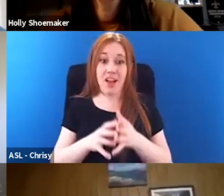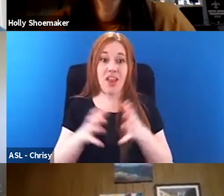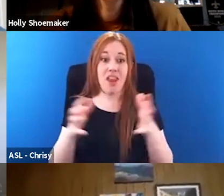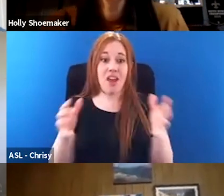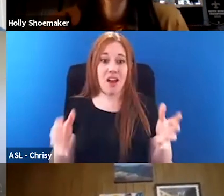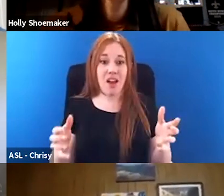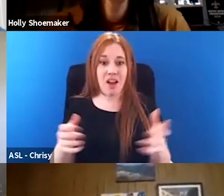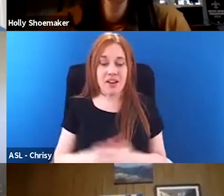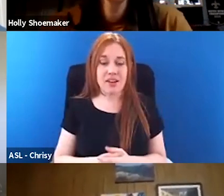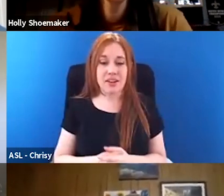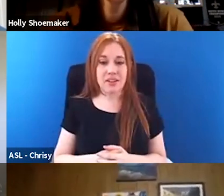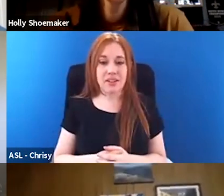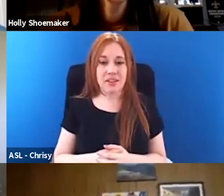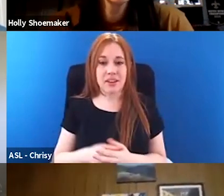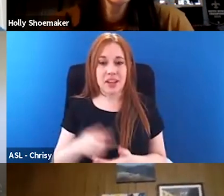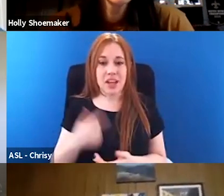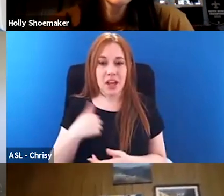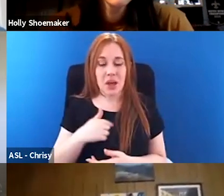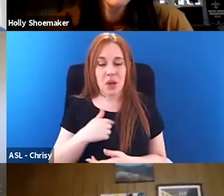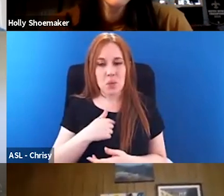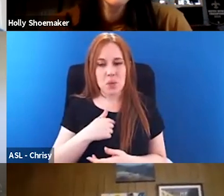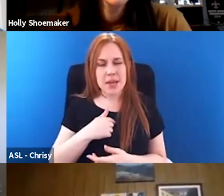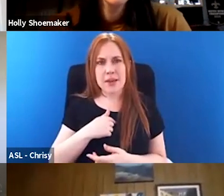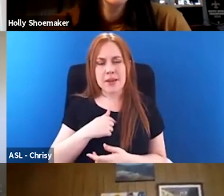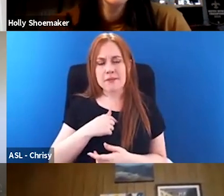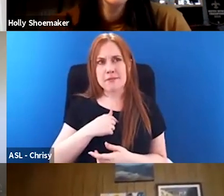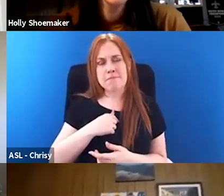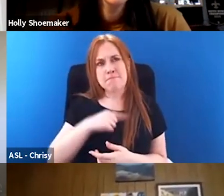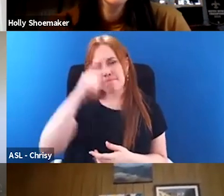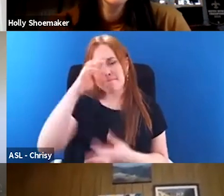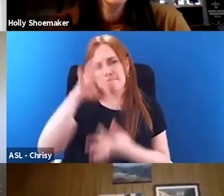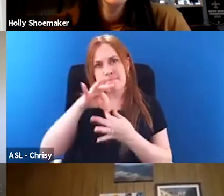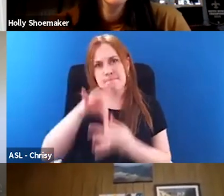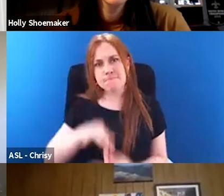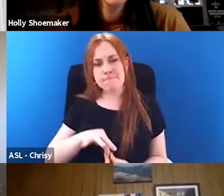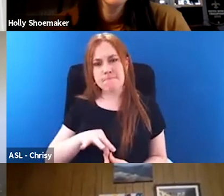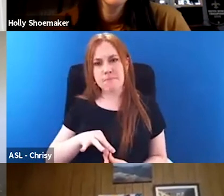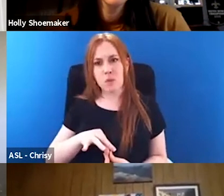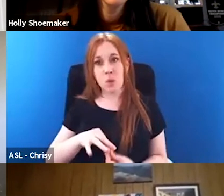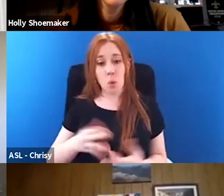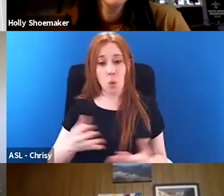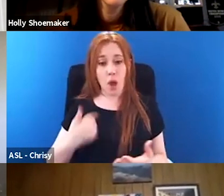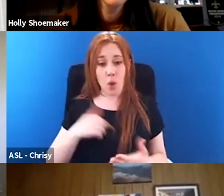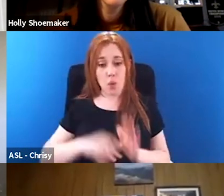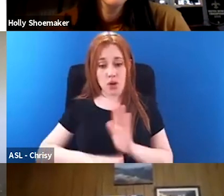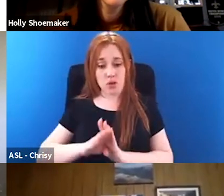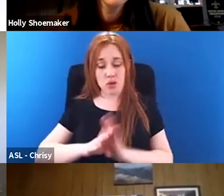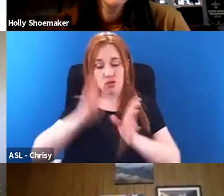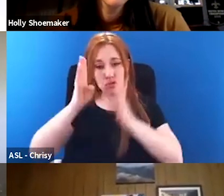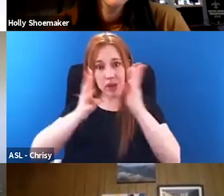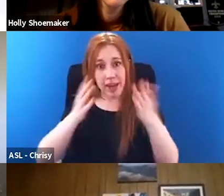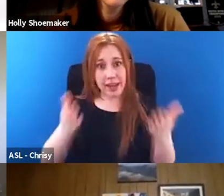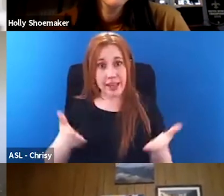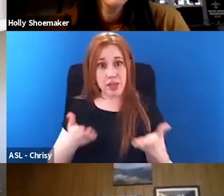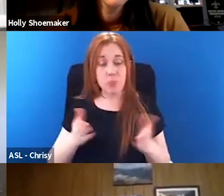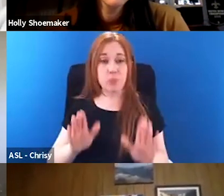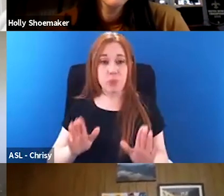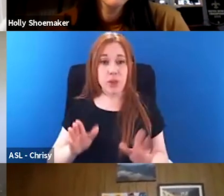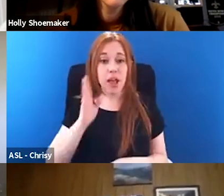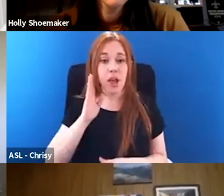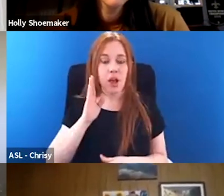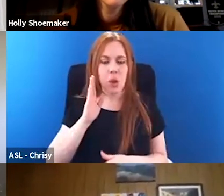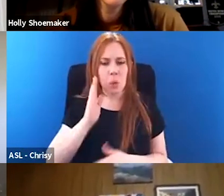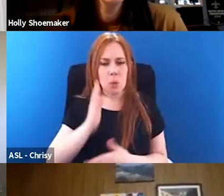what we've grounded ourselves in is that what we're creating here, there'll be